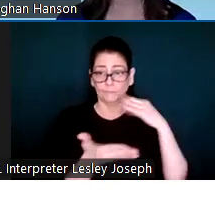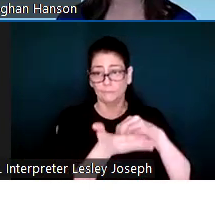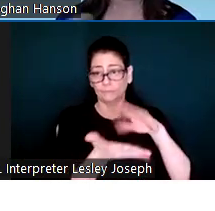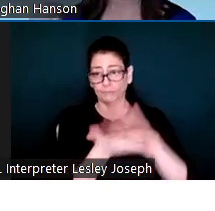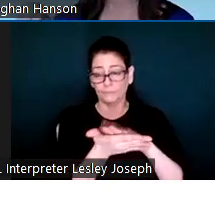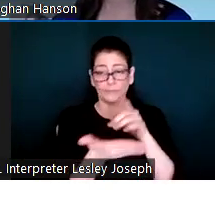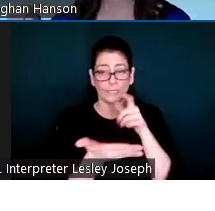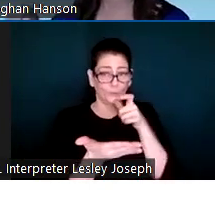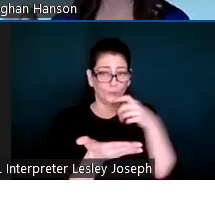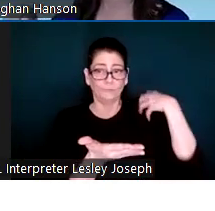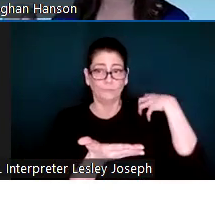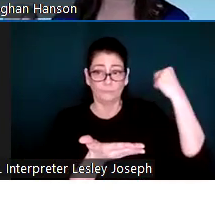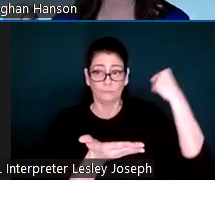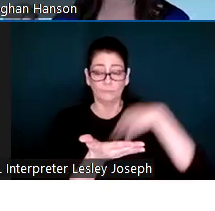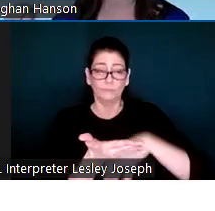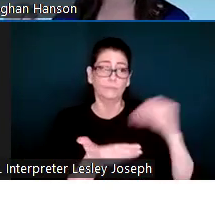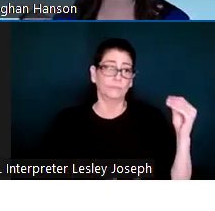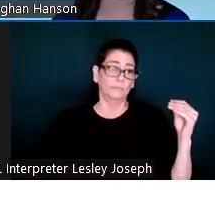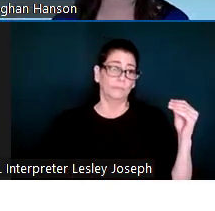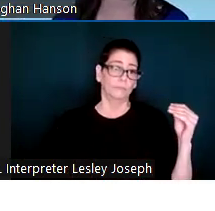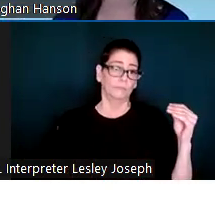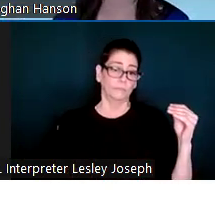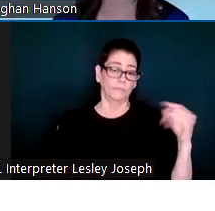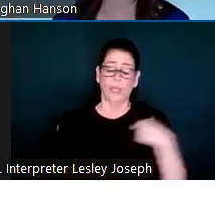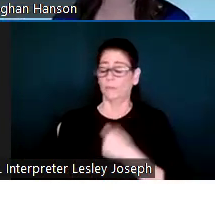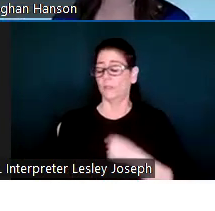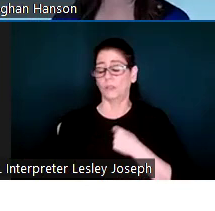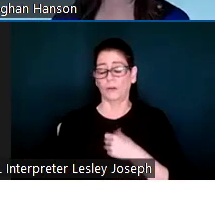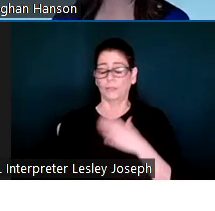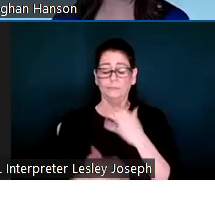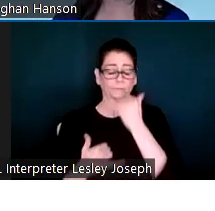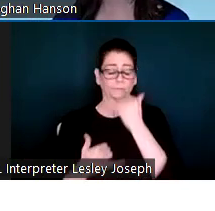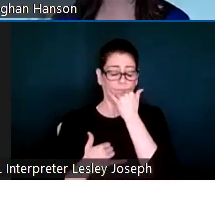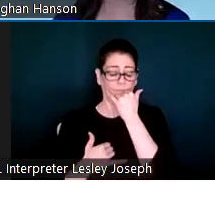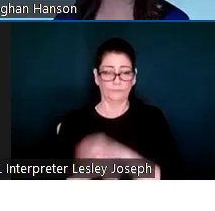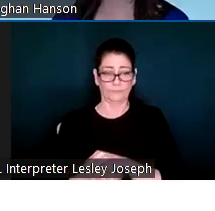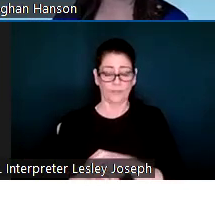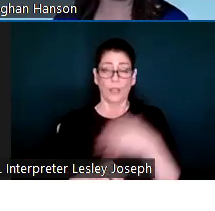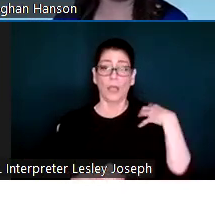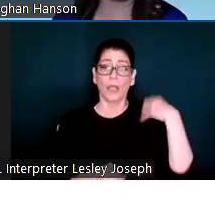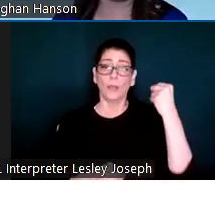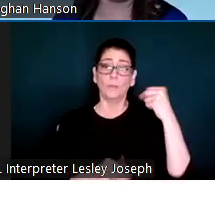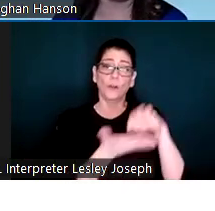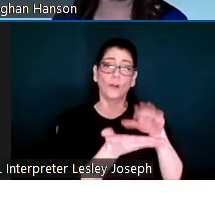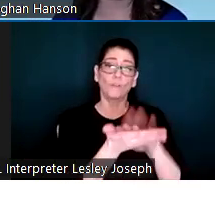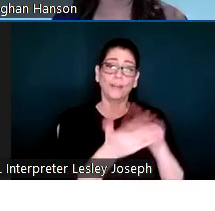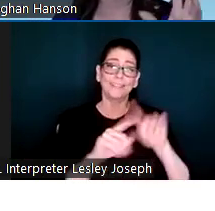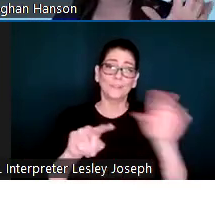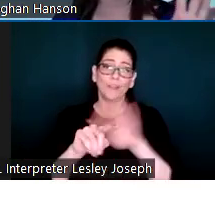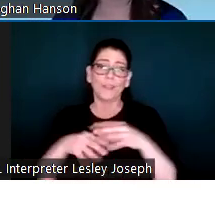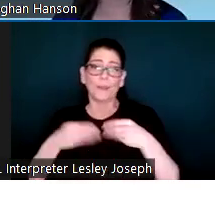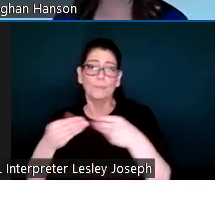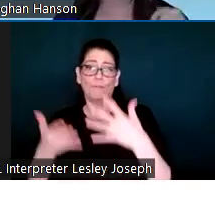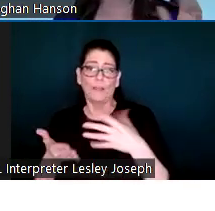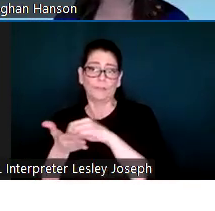the employer, and their, I'm sorry, I said that backwards. The employer of record is different than the provider of record. So they